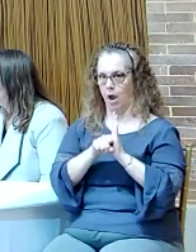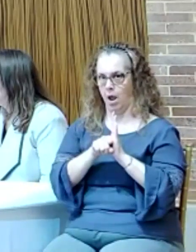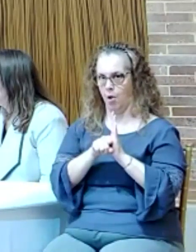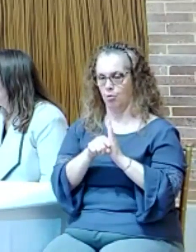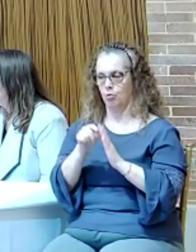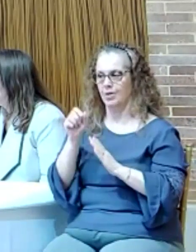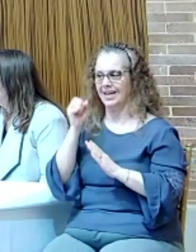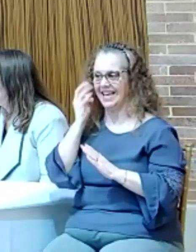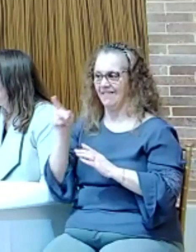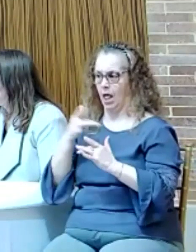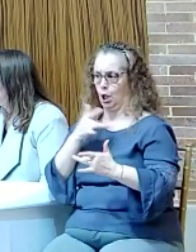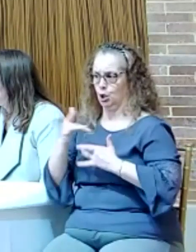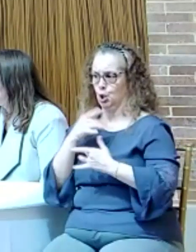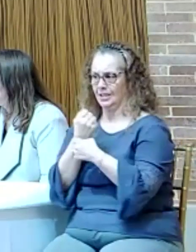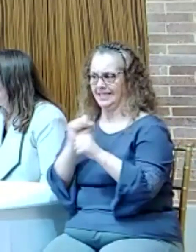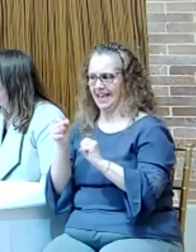concerned for